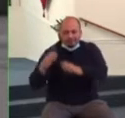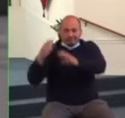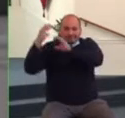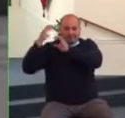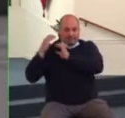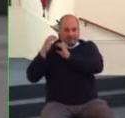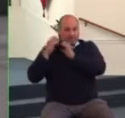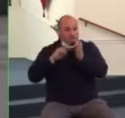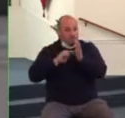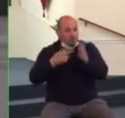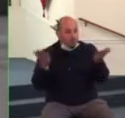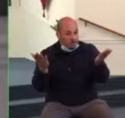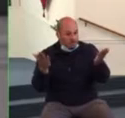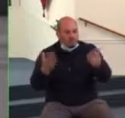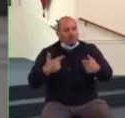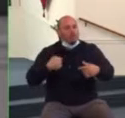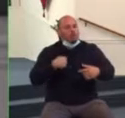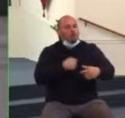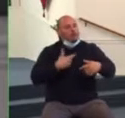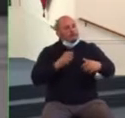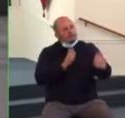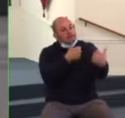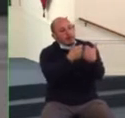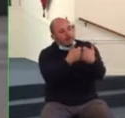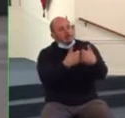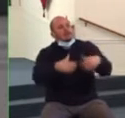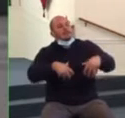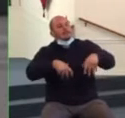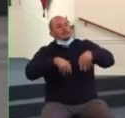Christ, and we will serve him no matter what it costs us.